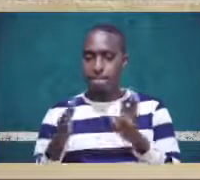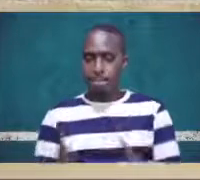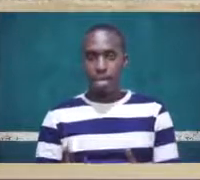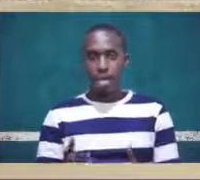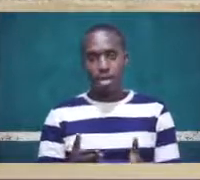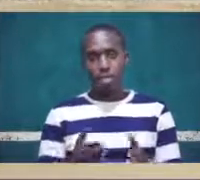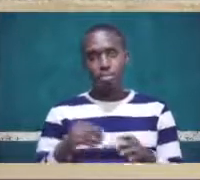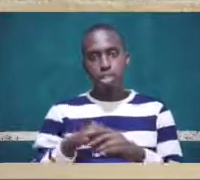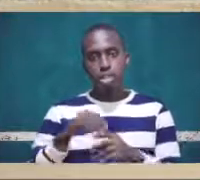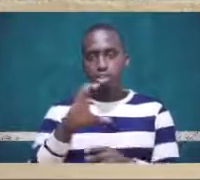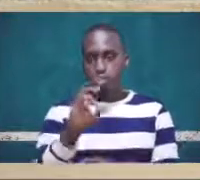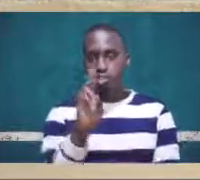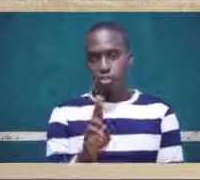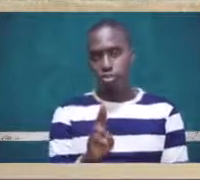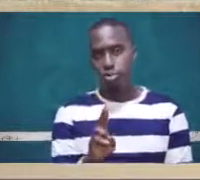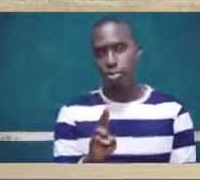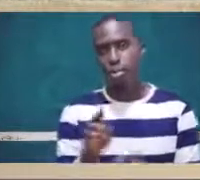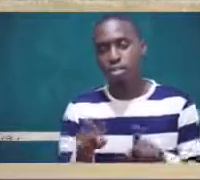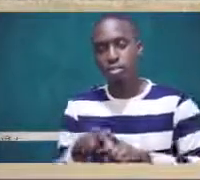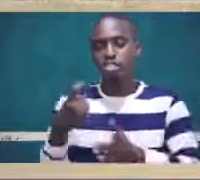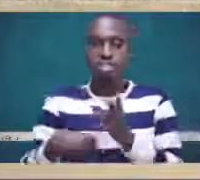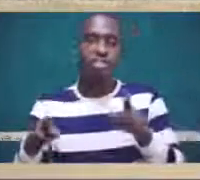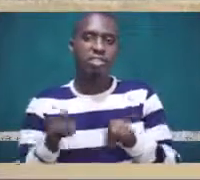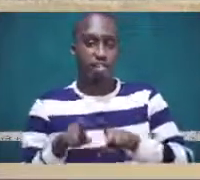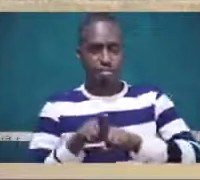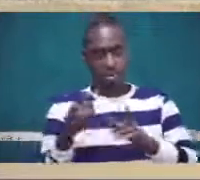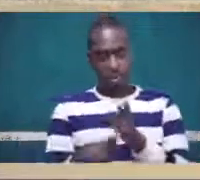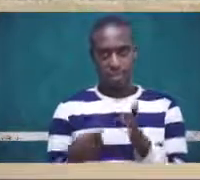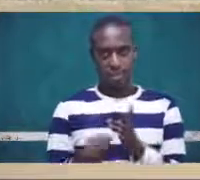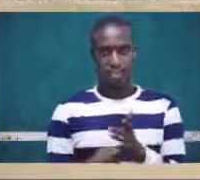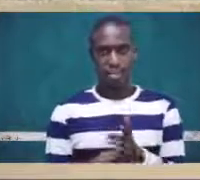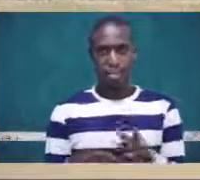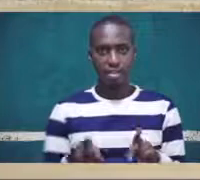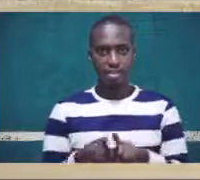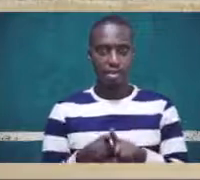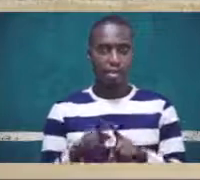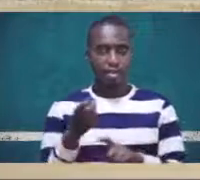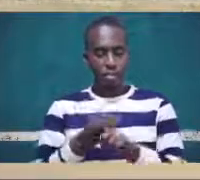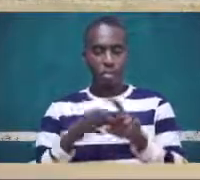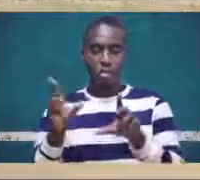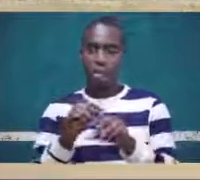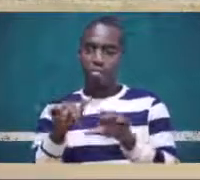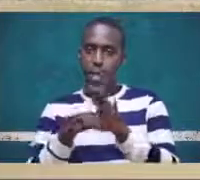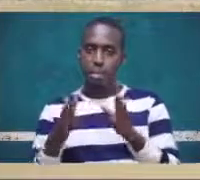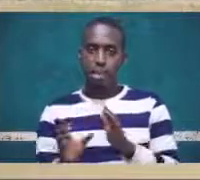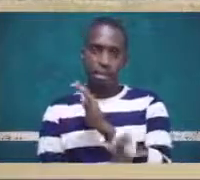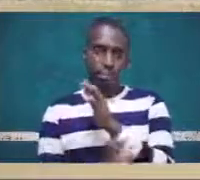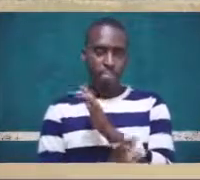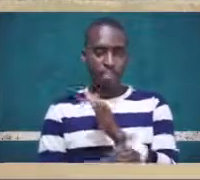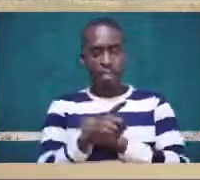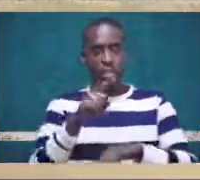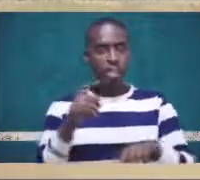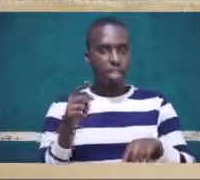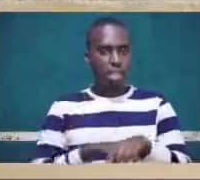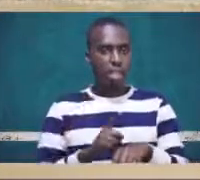in customs union. They will charge the same tax on commodities from non-member countries. Now, with customs union, this is the stage where